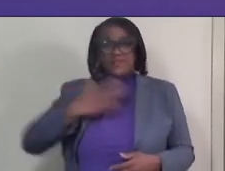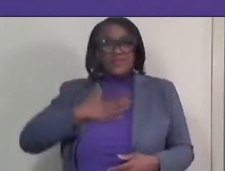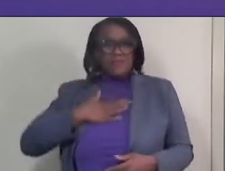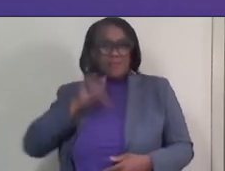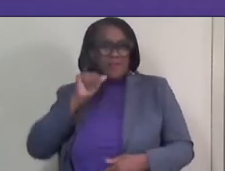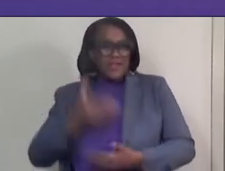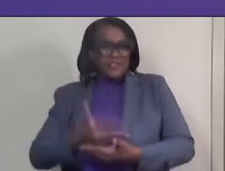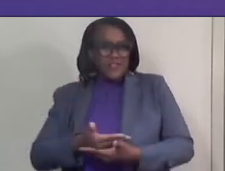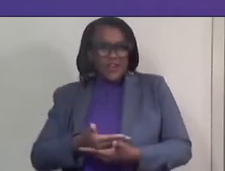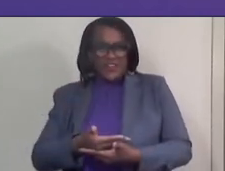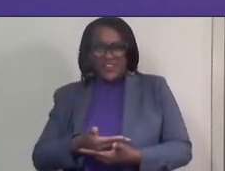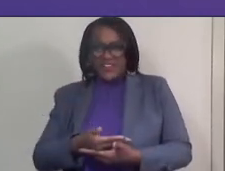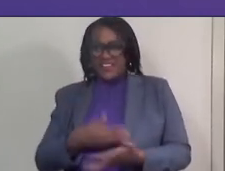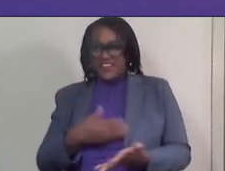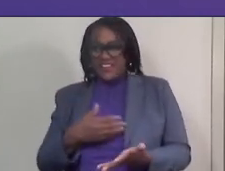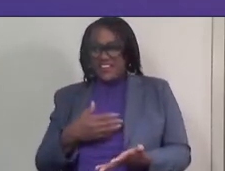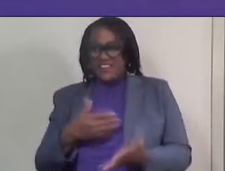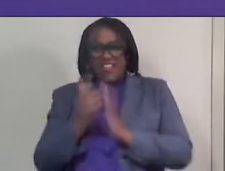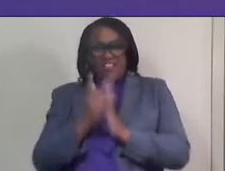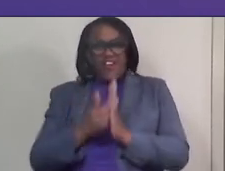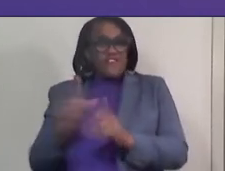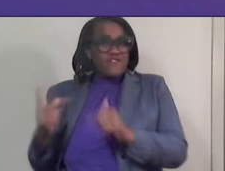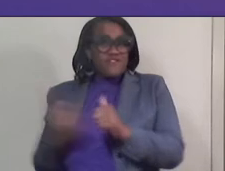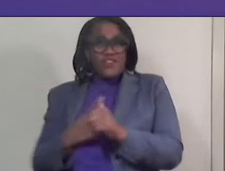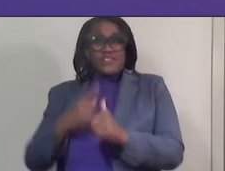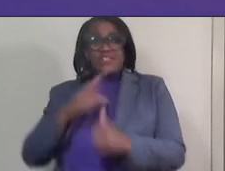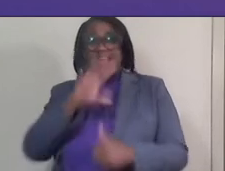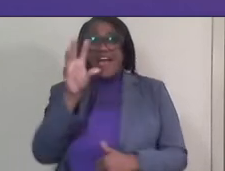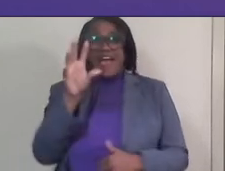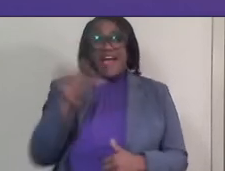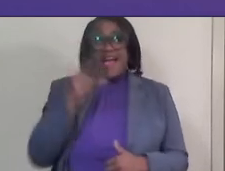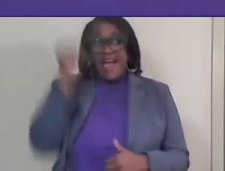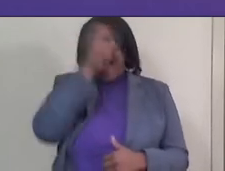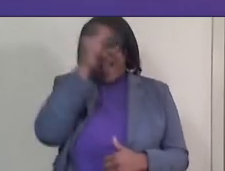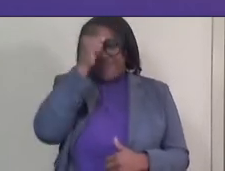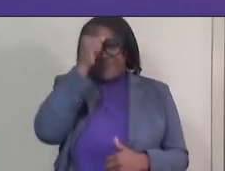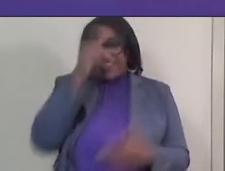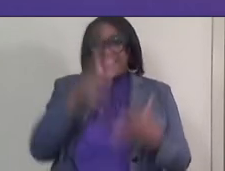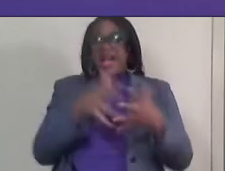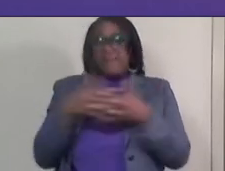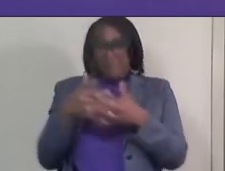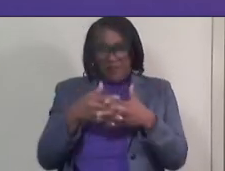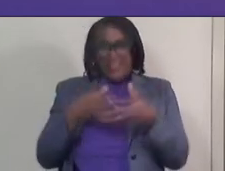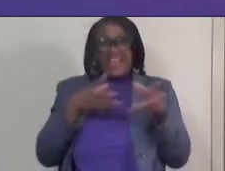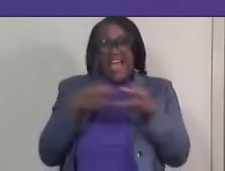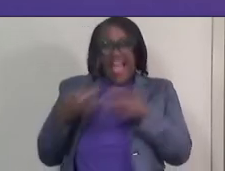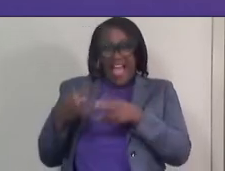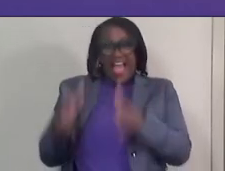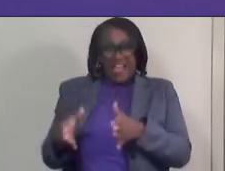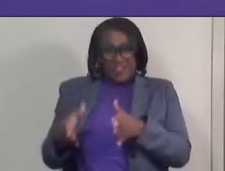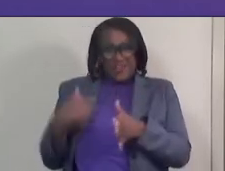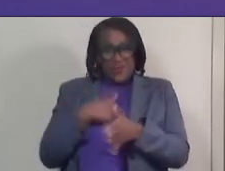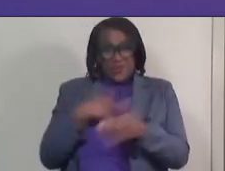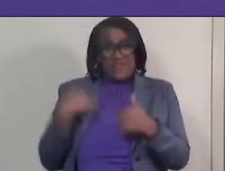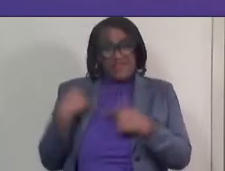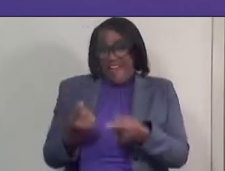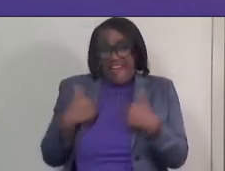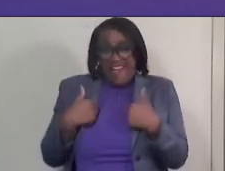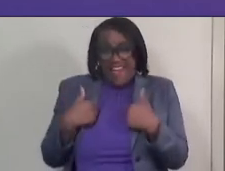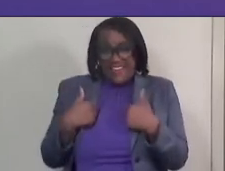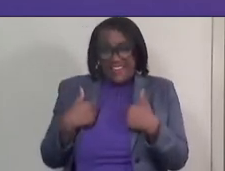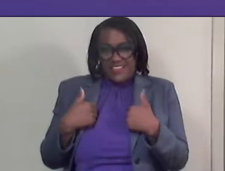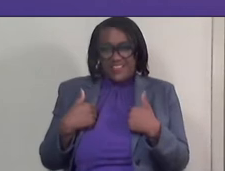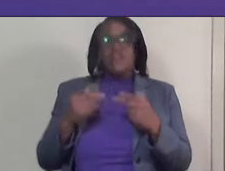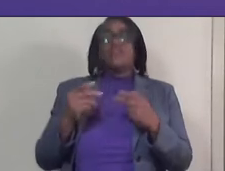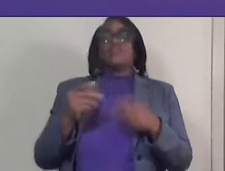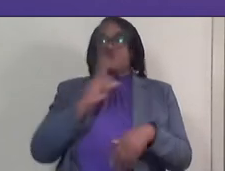daughter-in-law, and it's the first African-American editor they've ever had. So we're getting very strong news